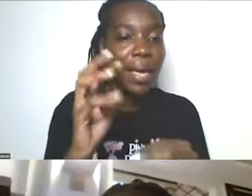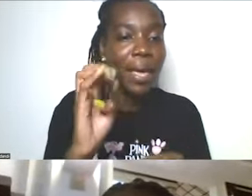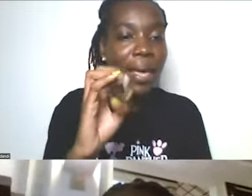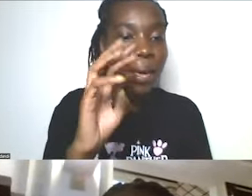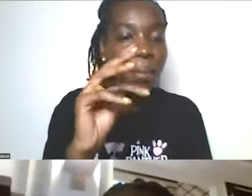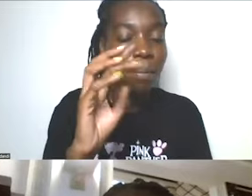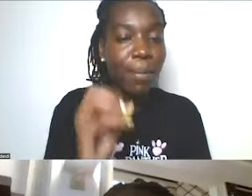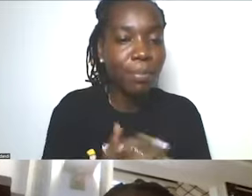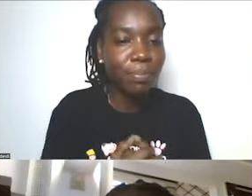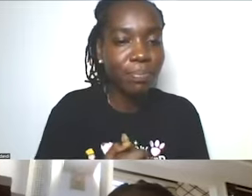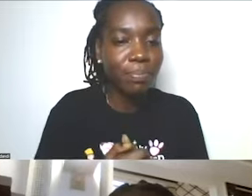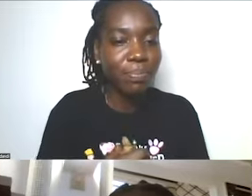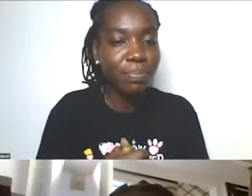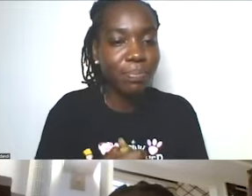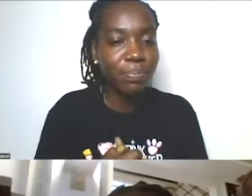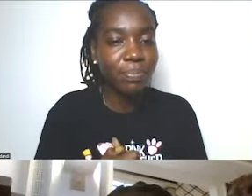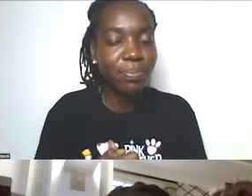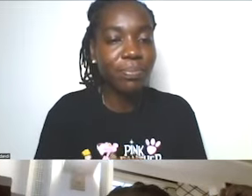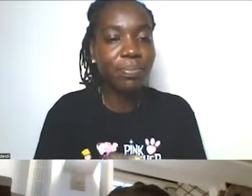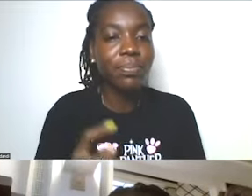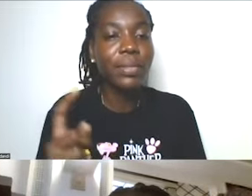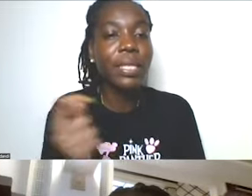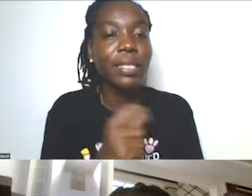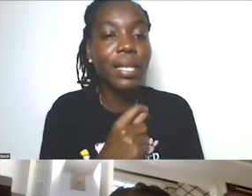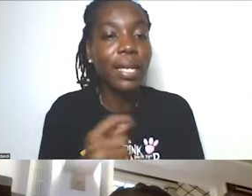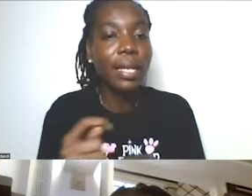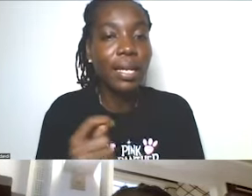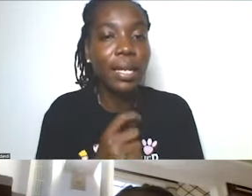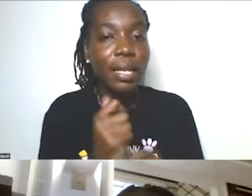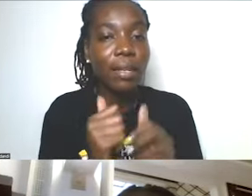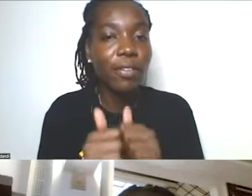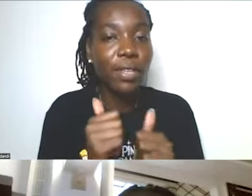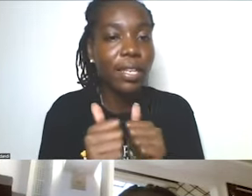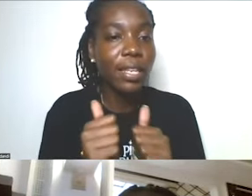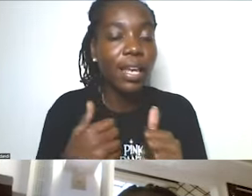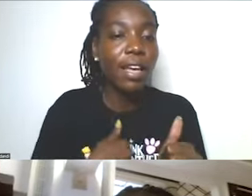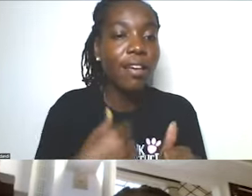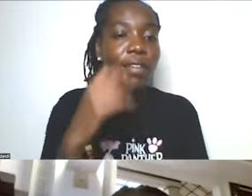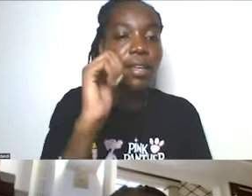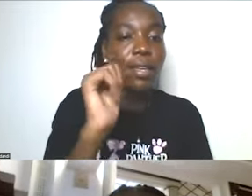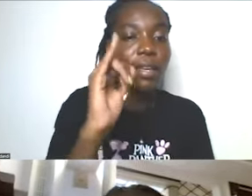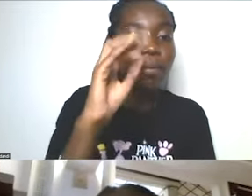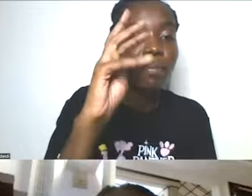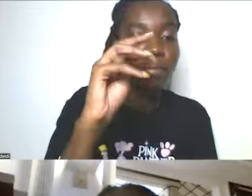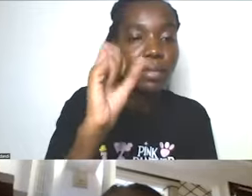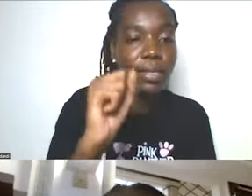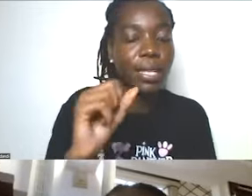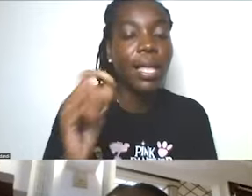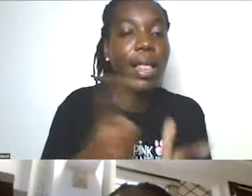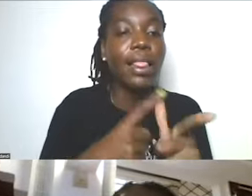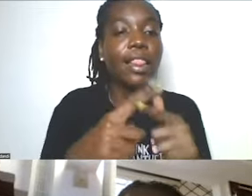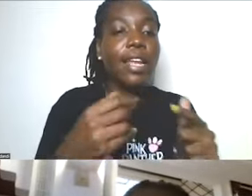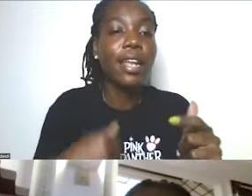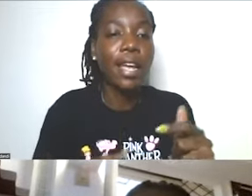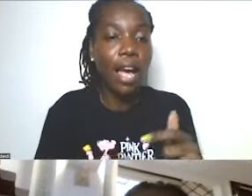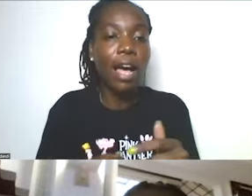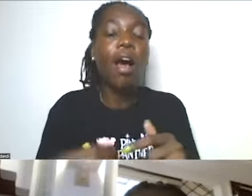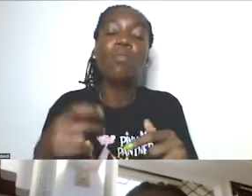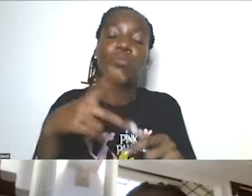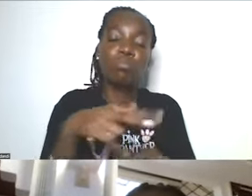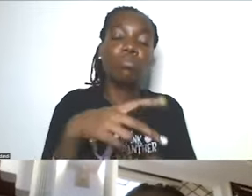What is the name of the training company? We have 2. There's Ames College of Business, and then there is Pathway Service